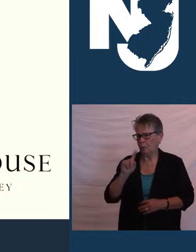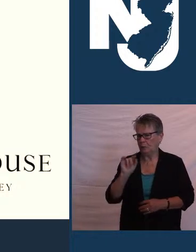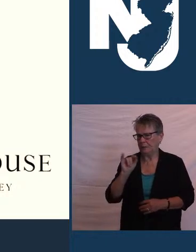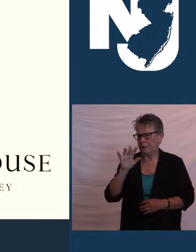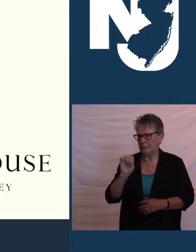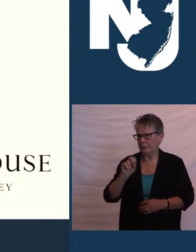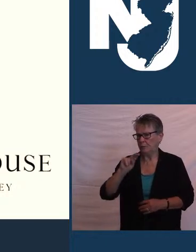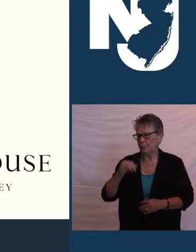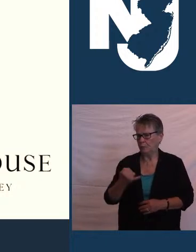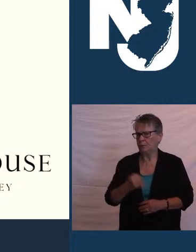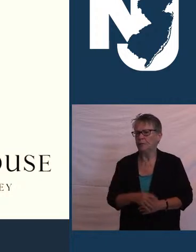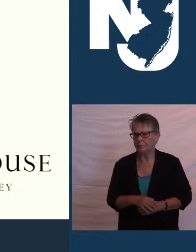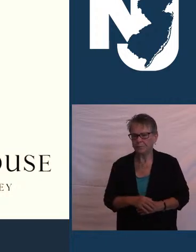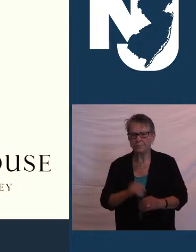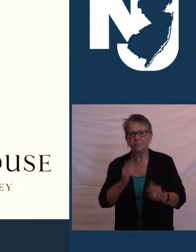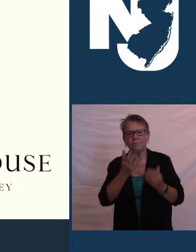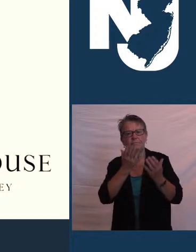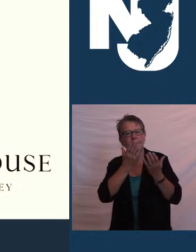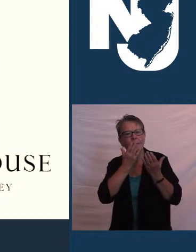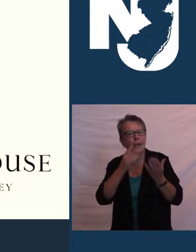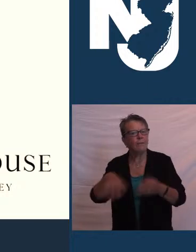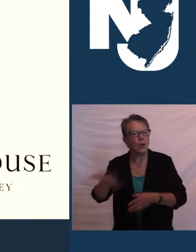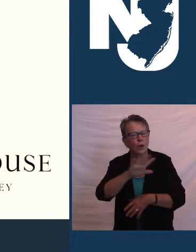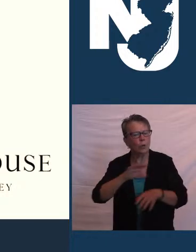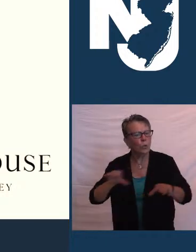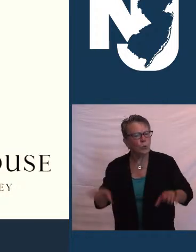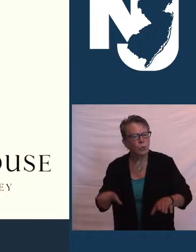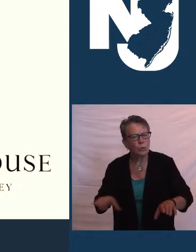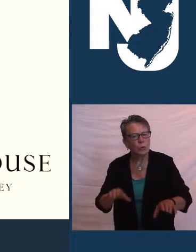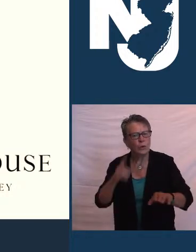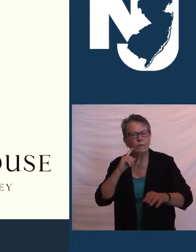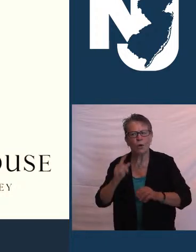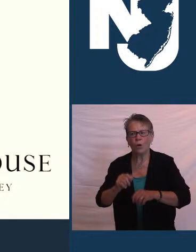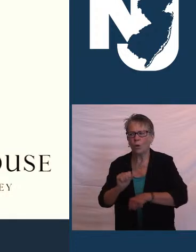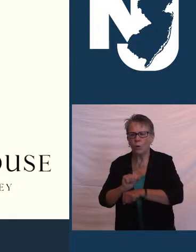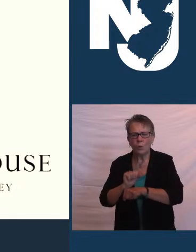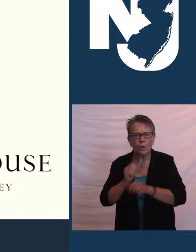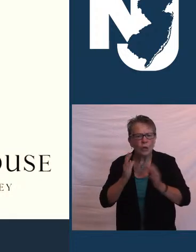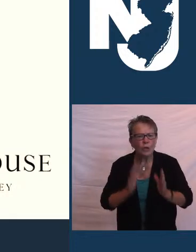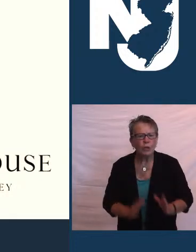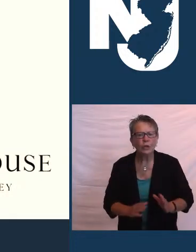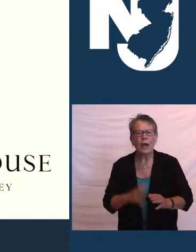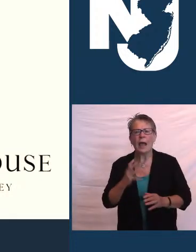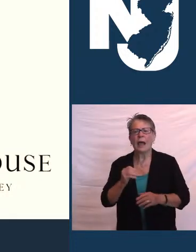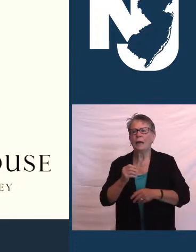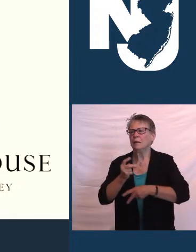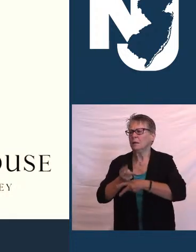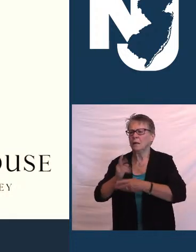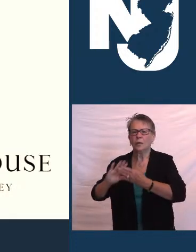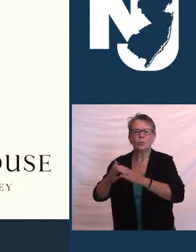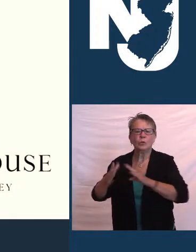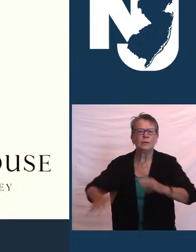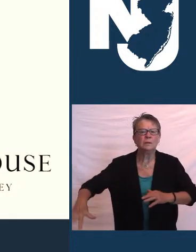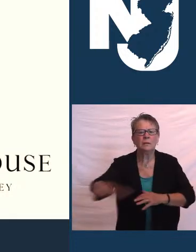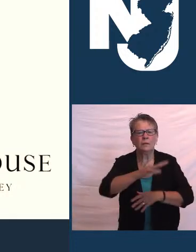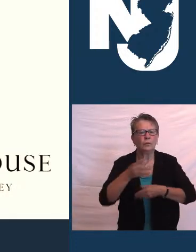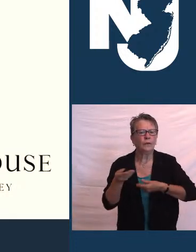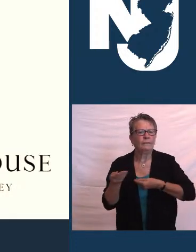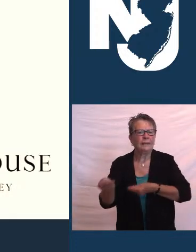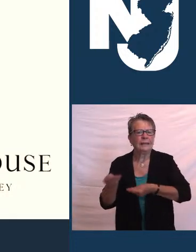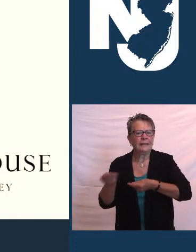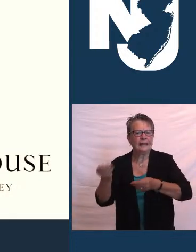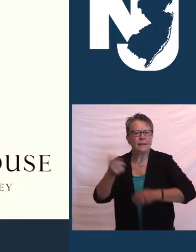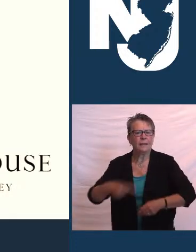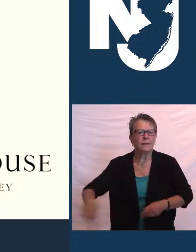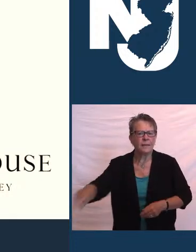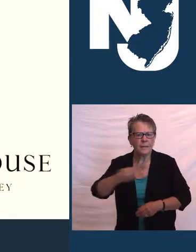entire community. The spirit of the meeting house is the true spirit of our state, always looking forward and always extending a